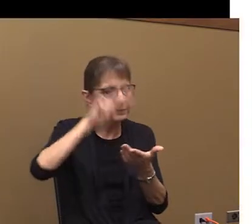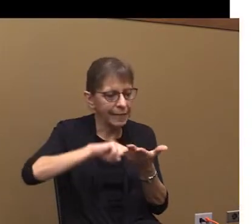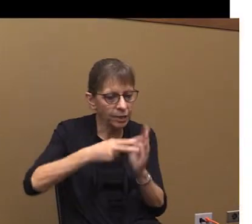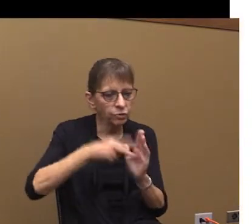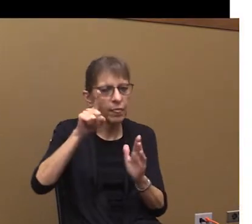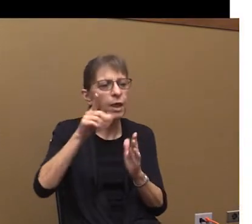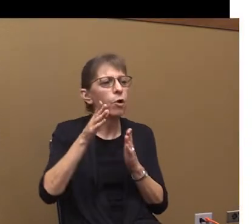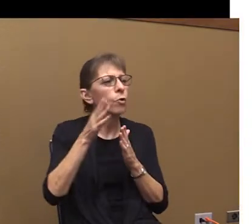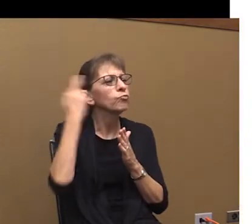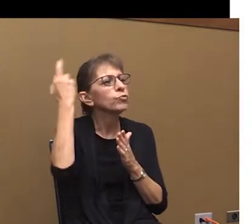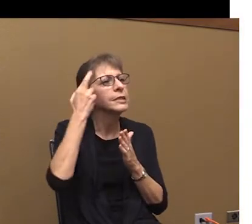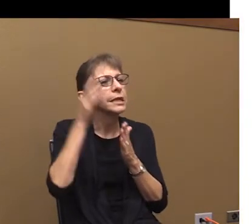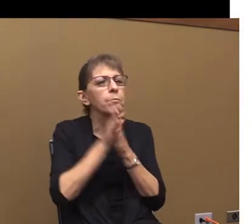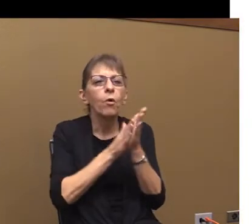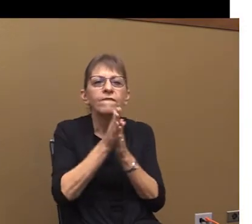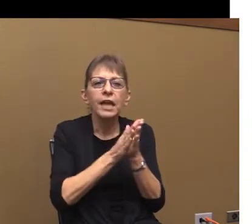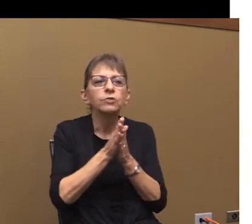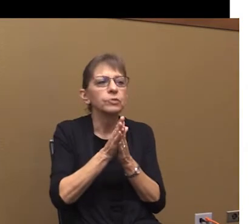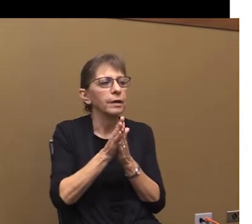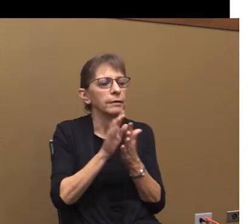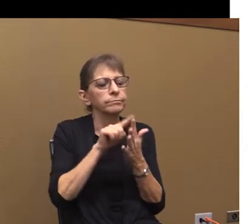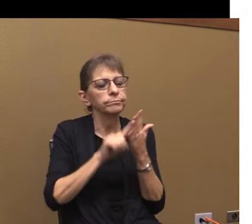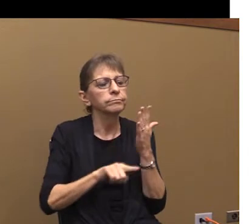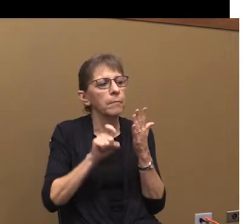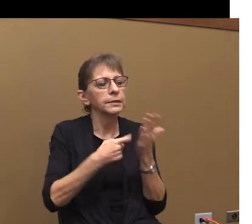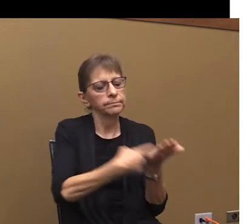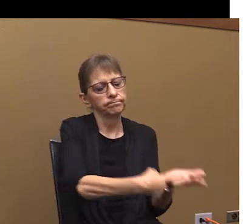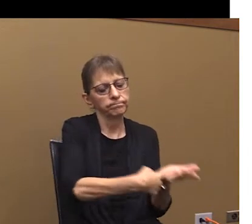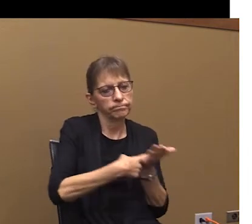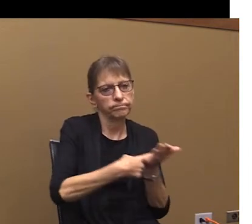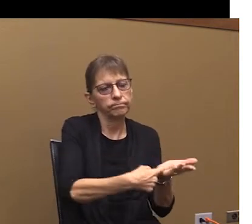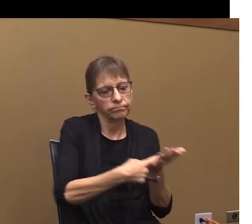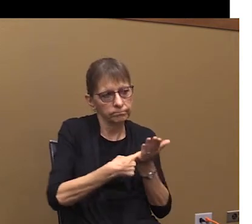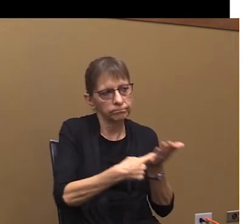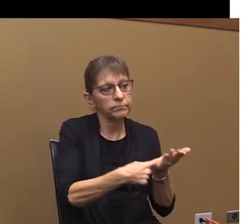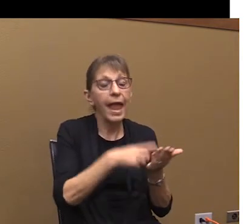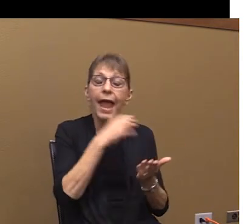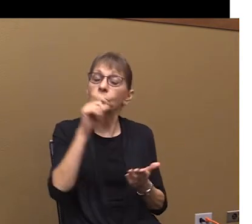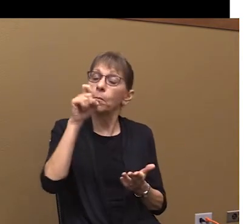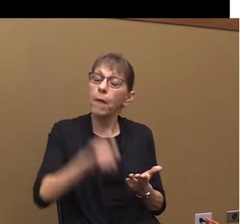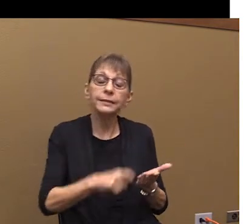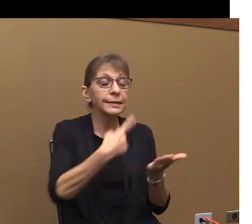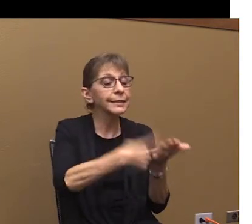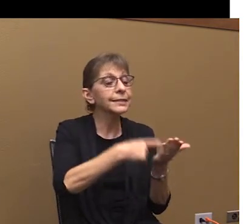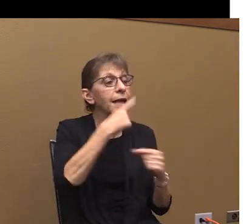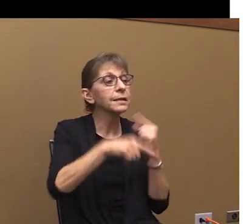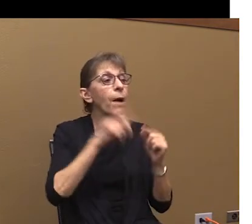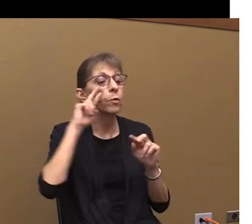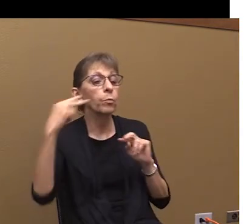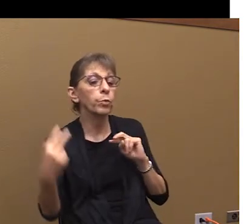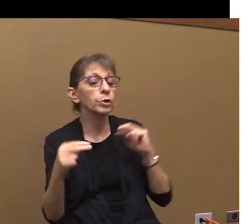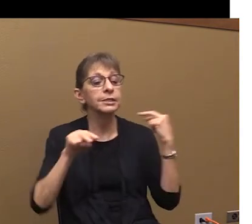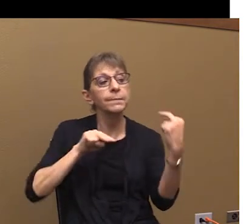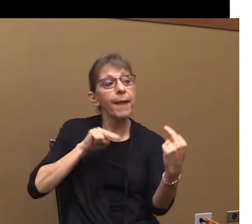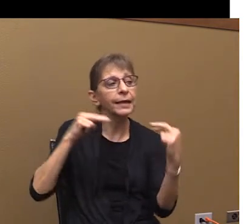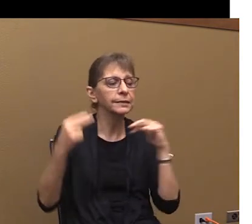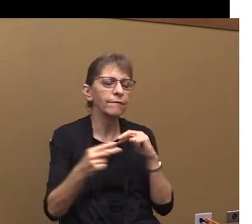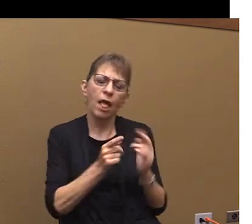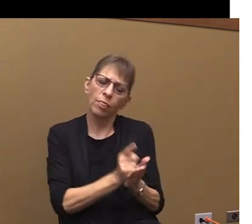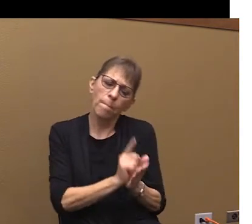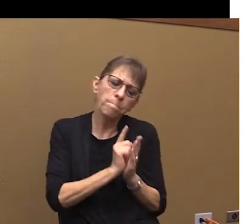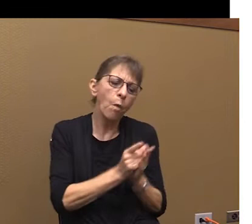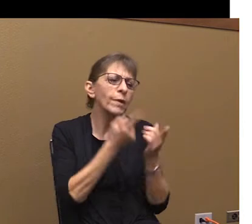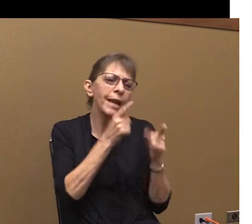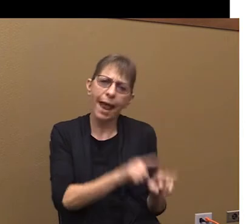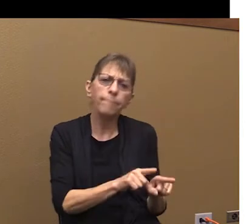about mind thoughts, about beliefs, intentions, motivations, things like that. And you need